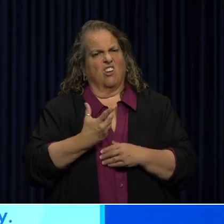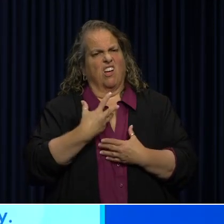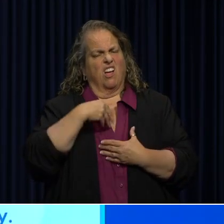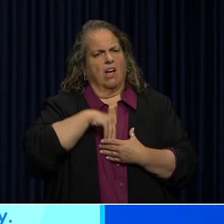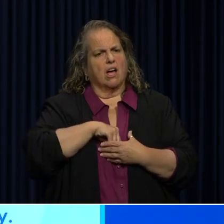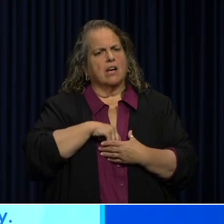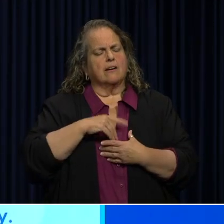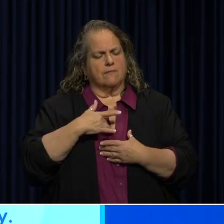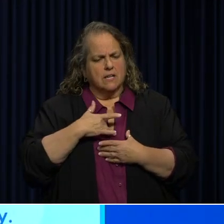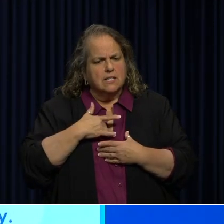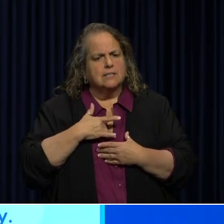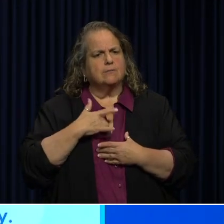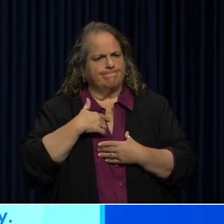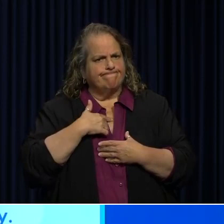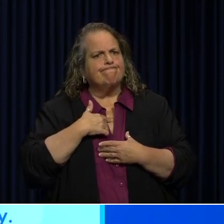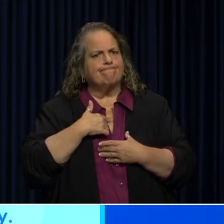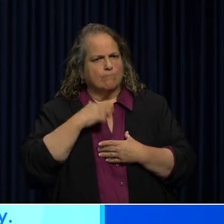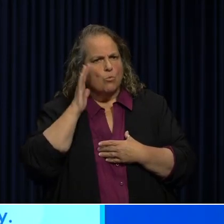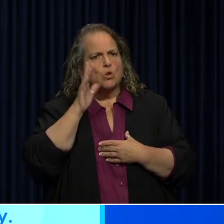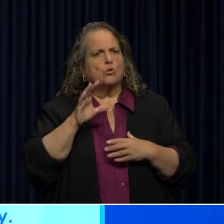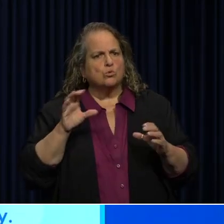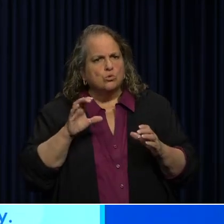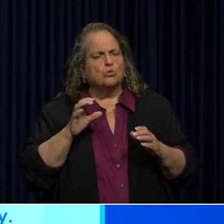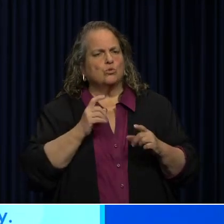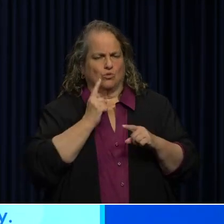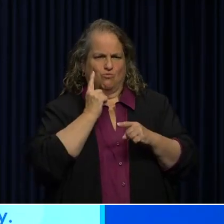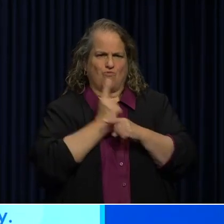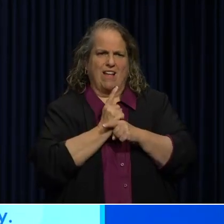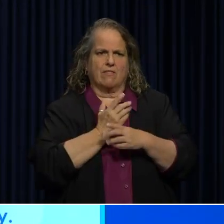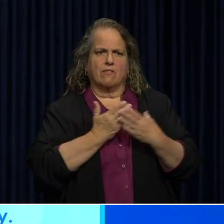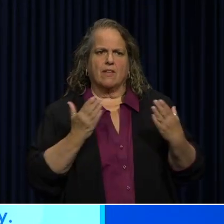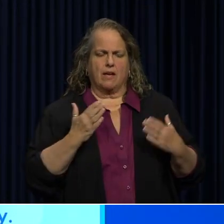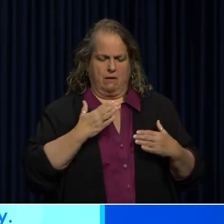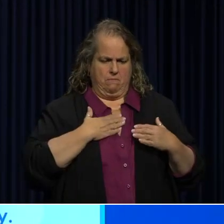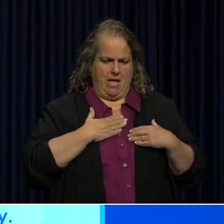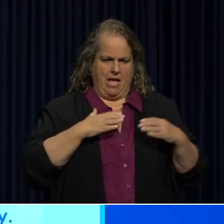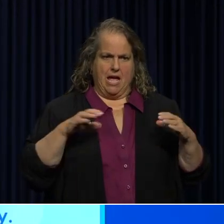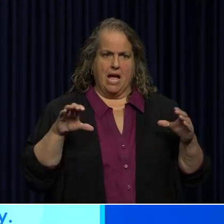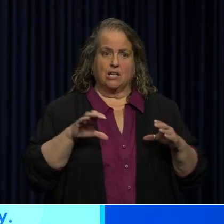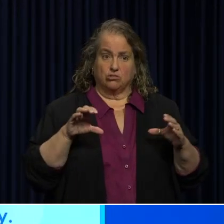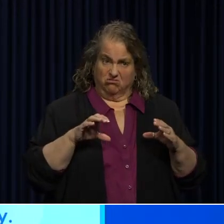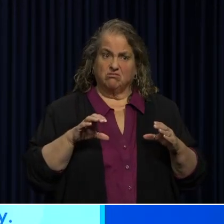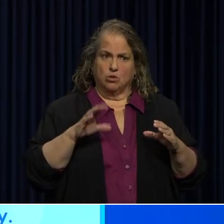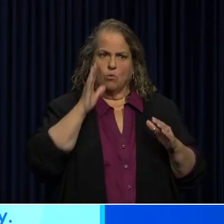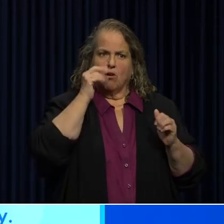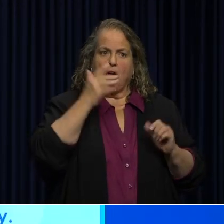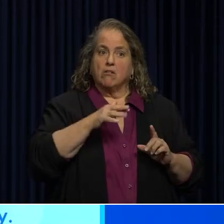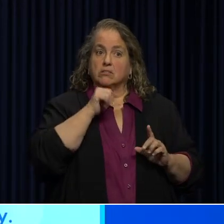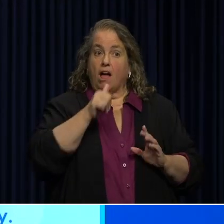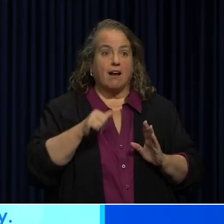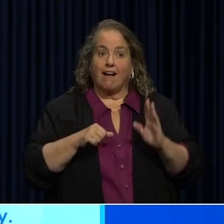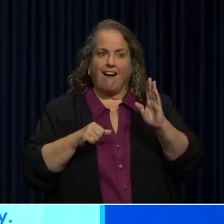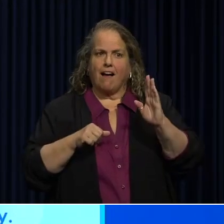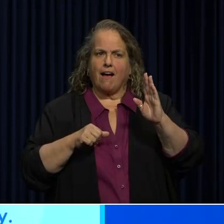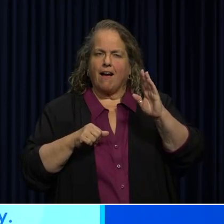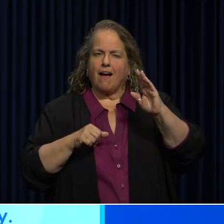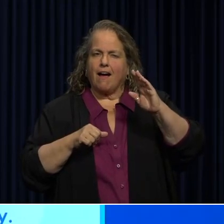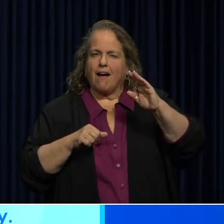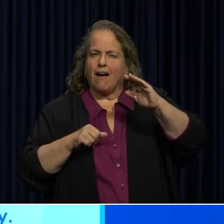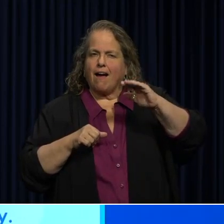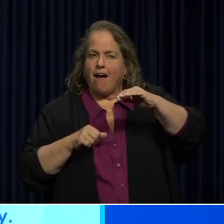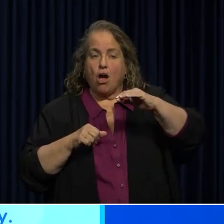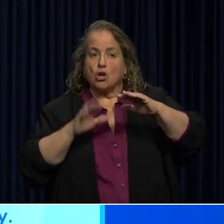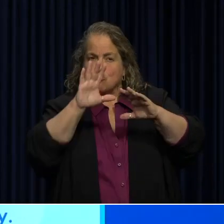things that you are doing, the actions that have flattened this curve, your actions that have saved